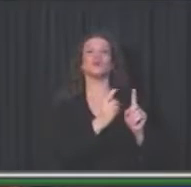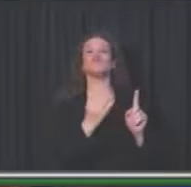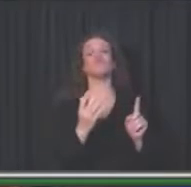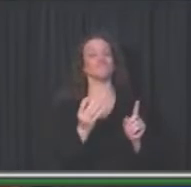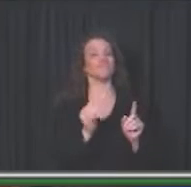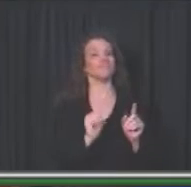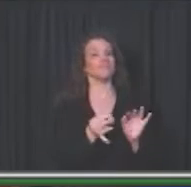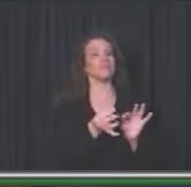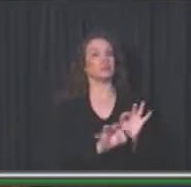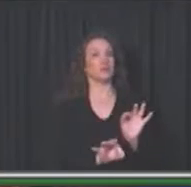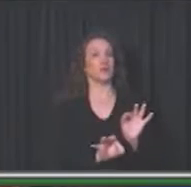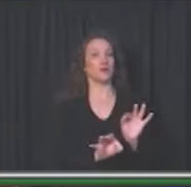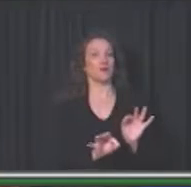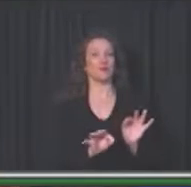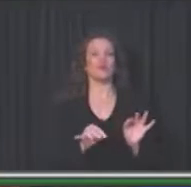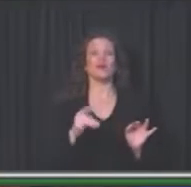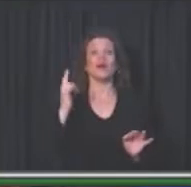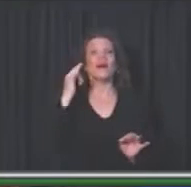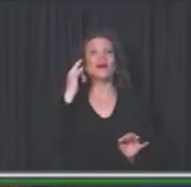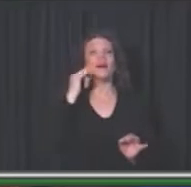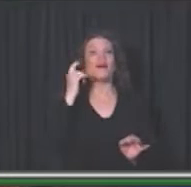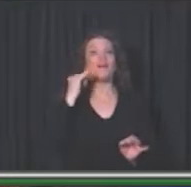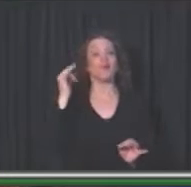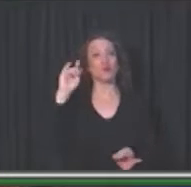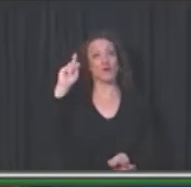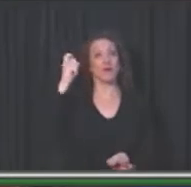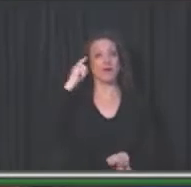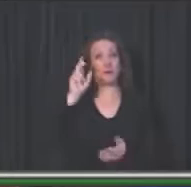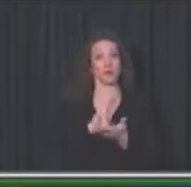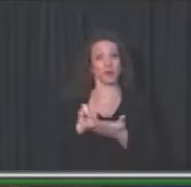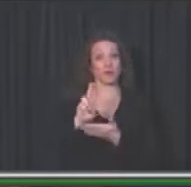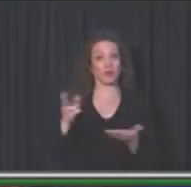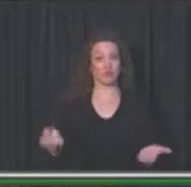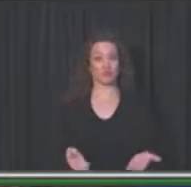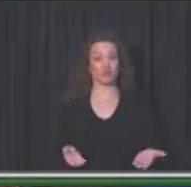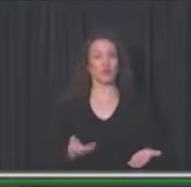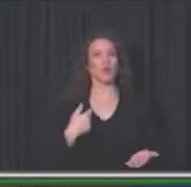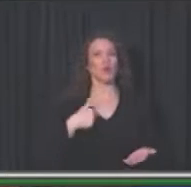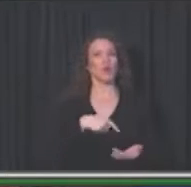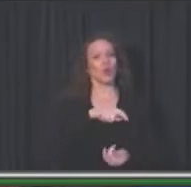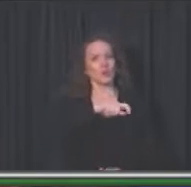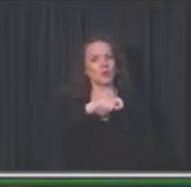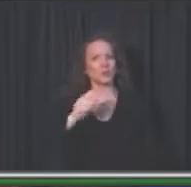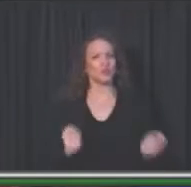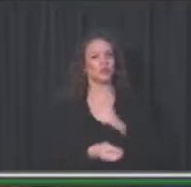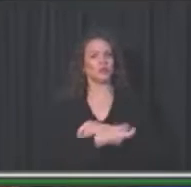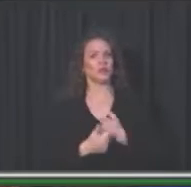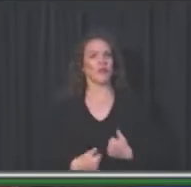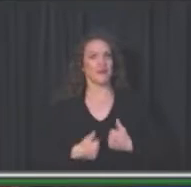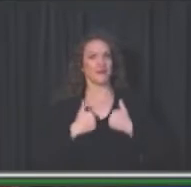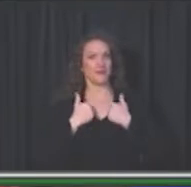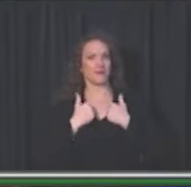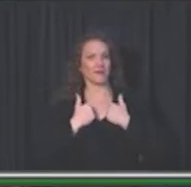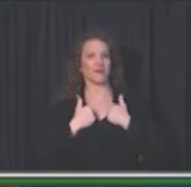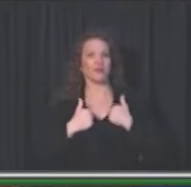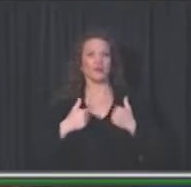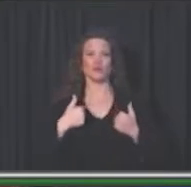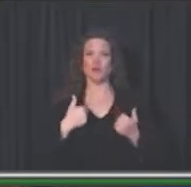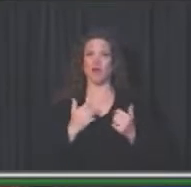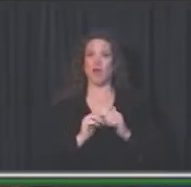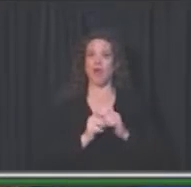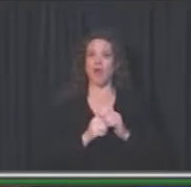As California's Capital University, we transform lives by preparing